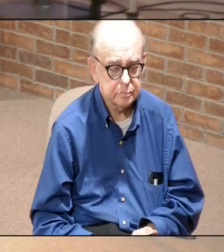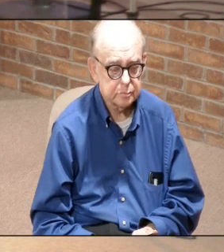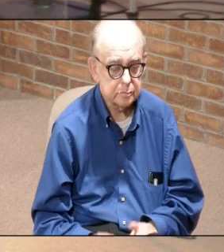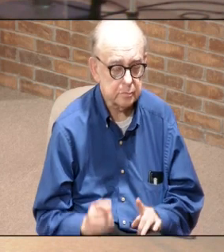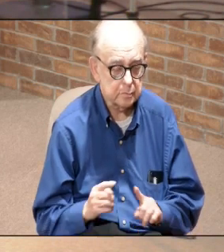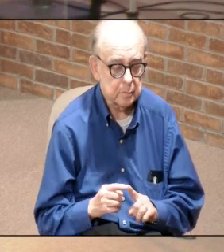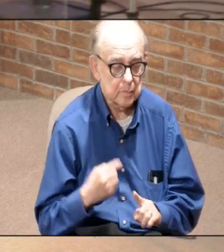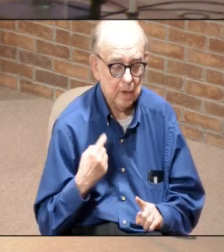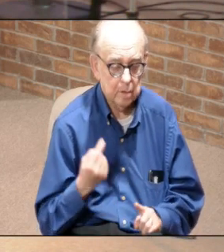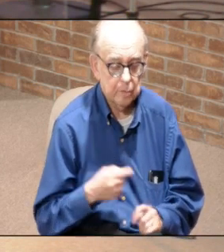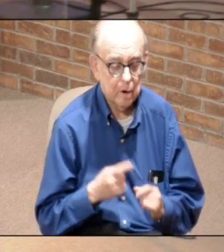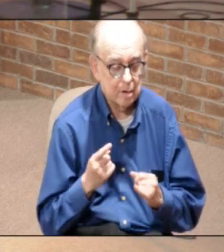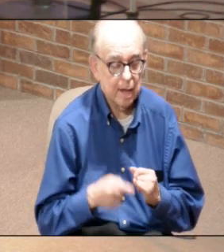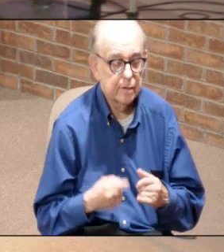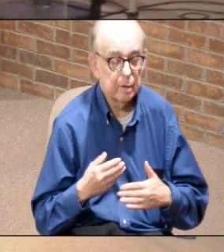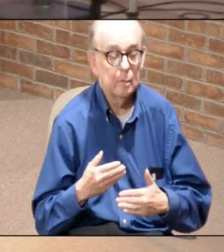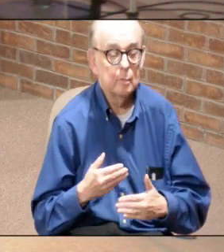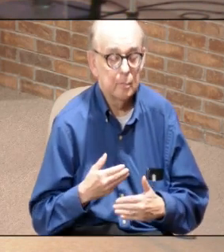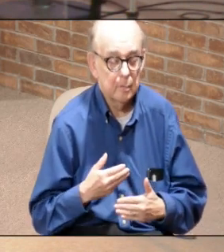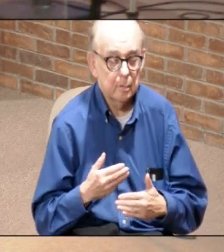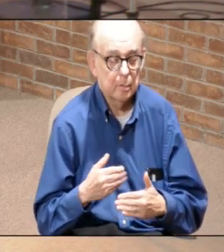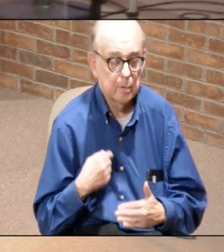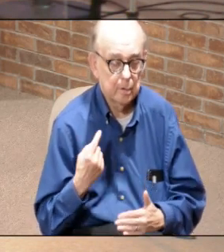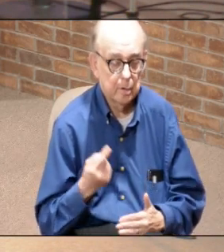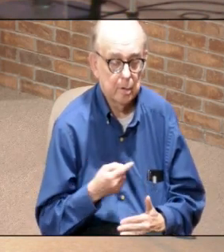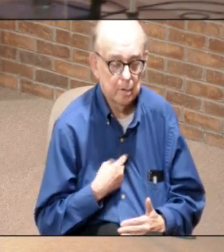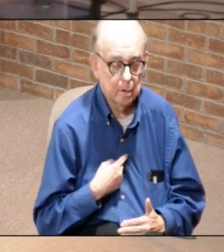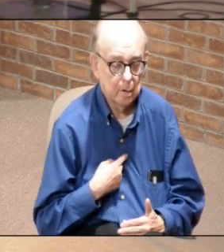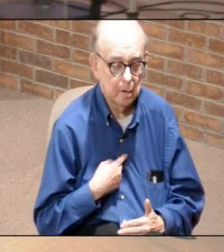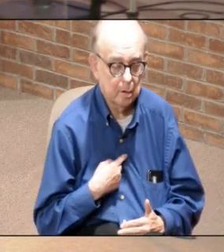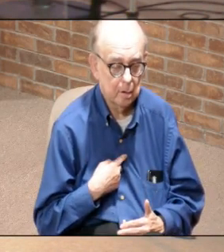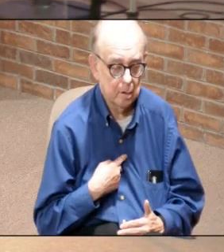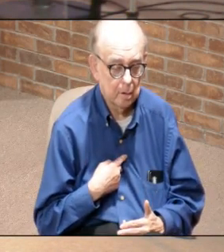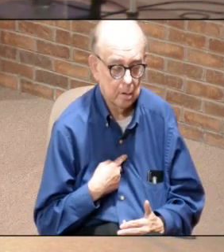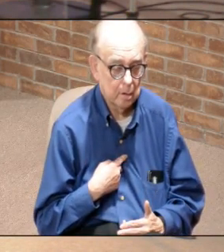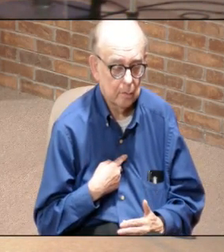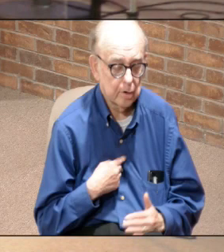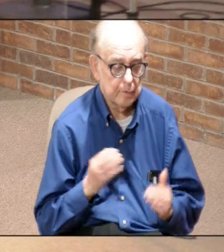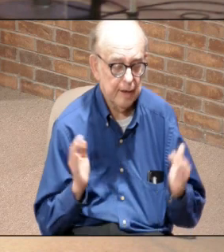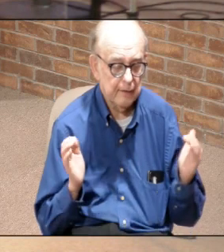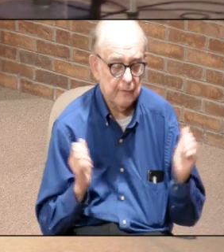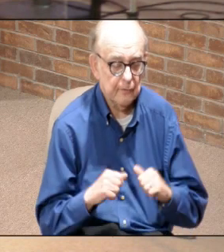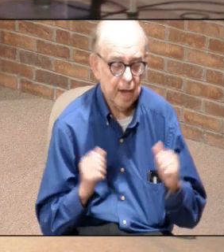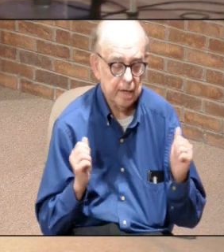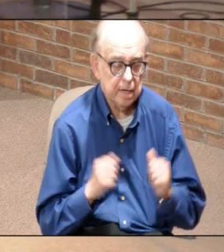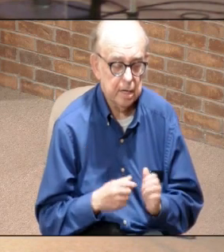To our last breath, we're going to be fighting giants.